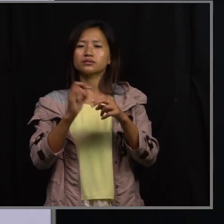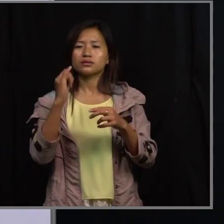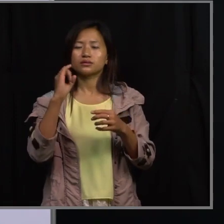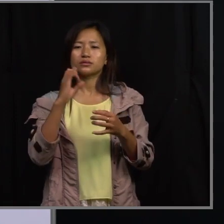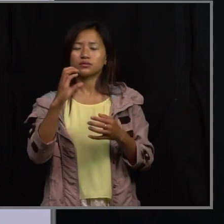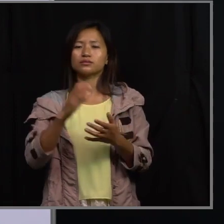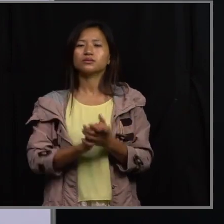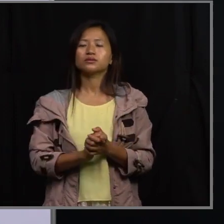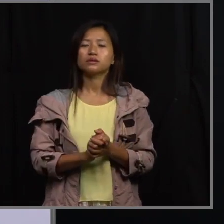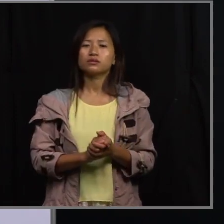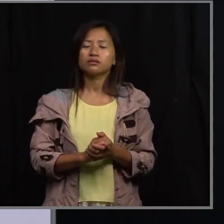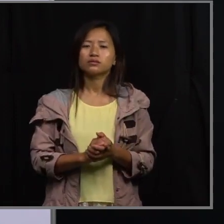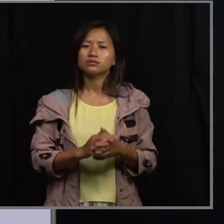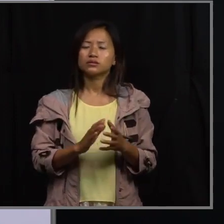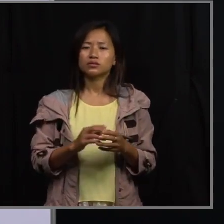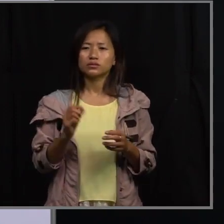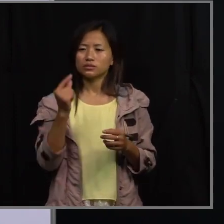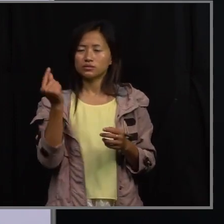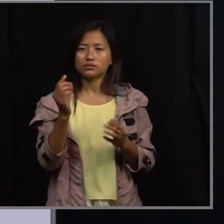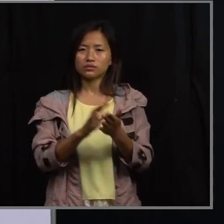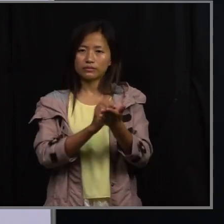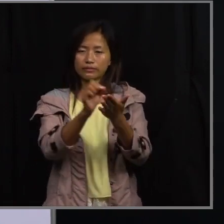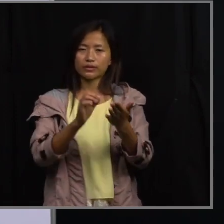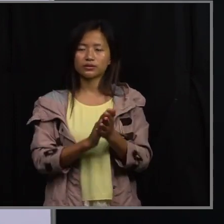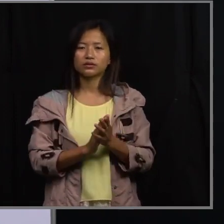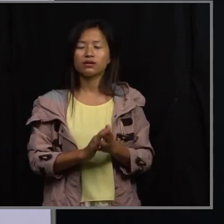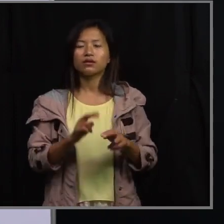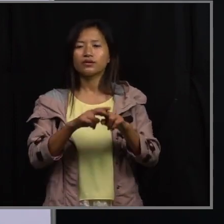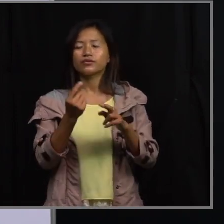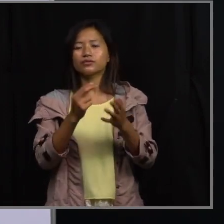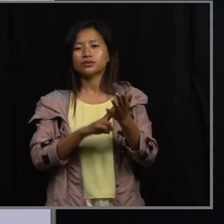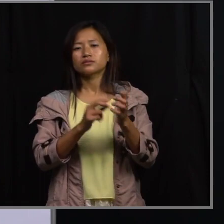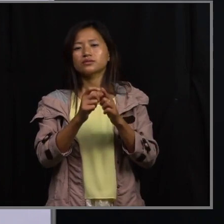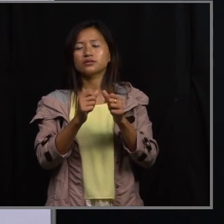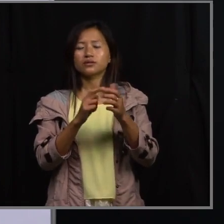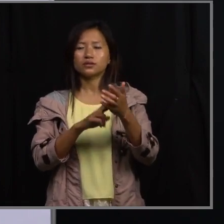Fundamental force, okay, you can write fundamental force. Another one is what?